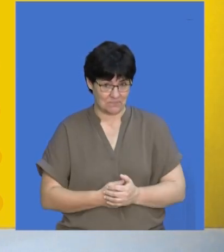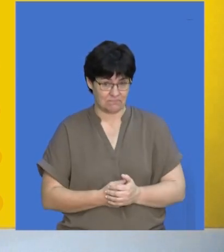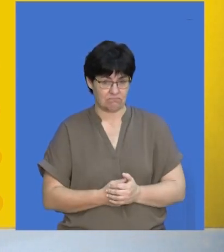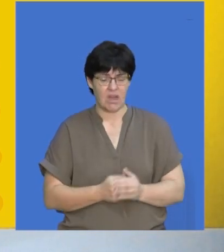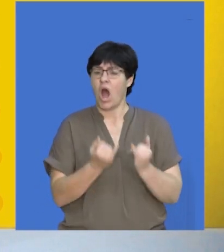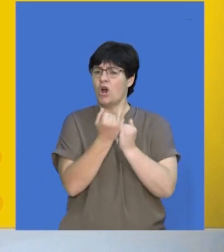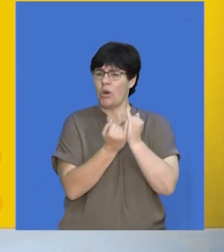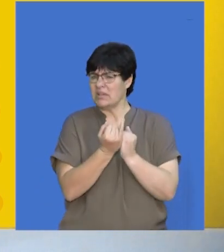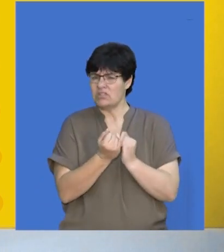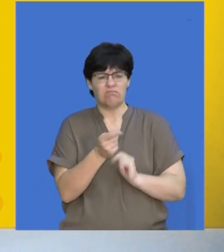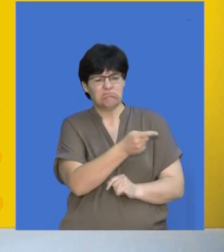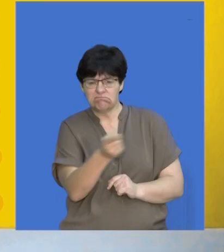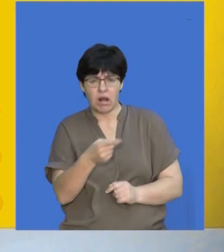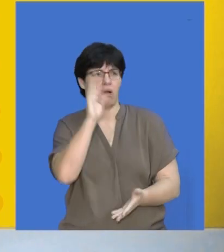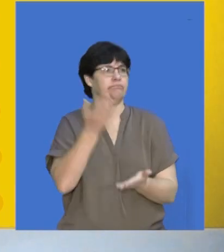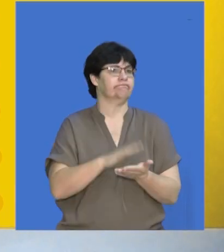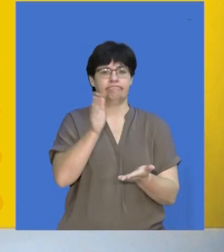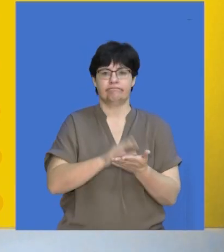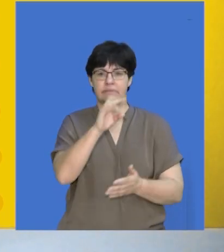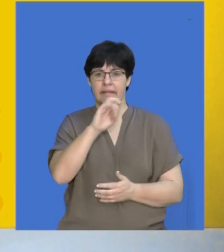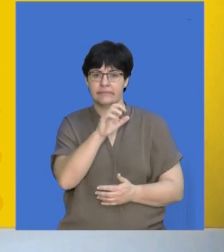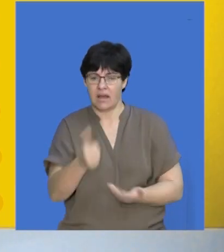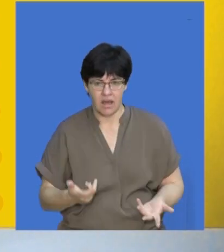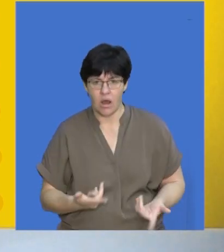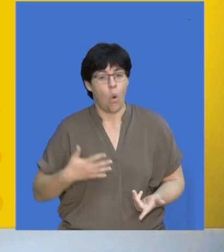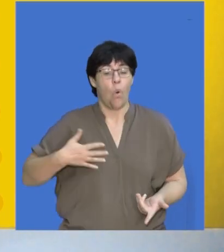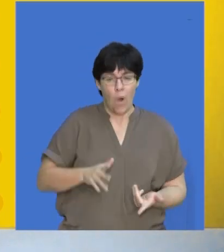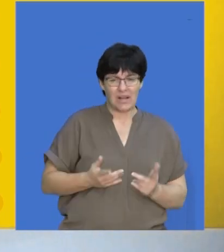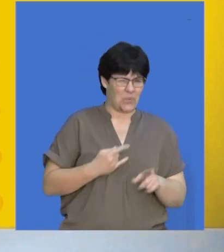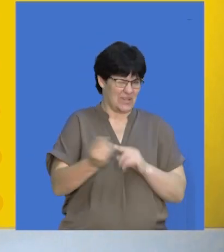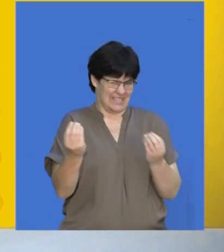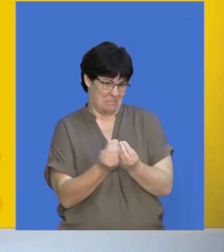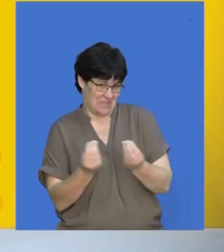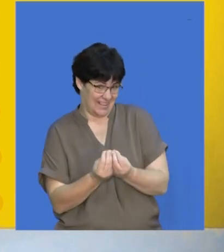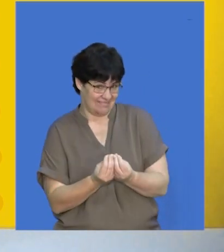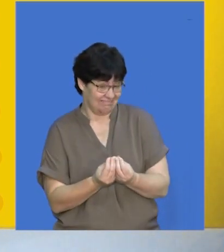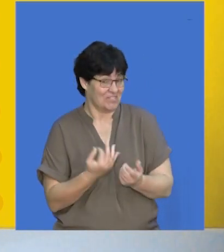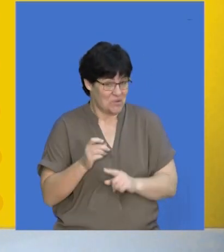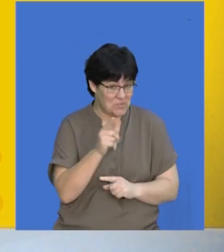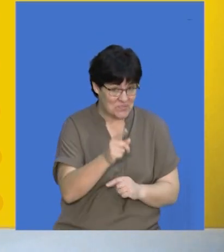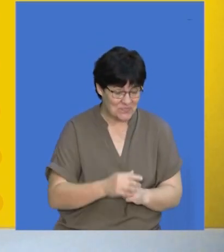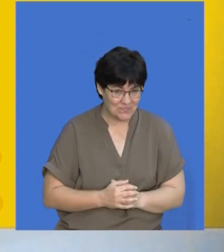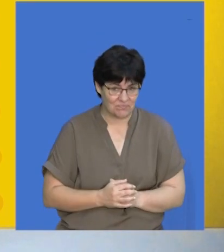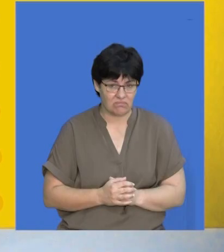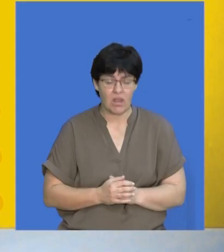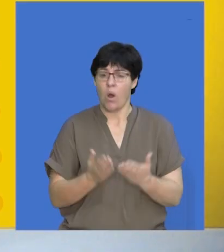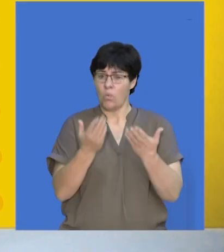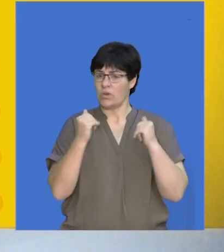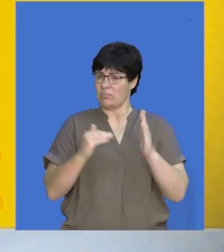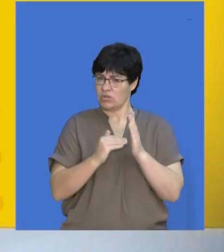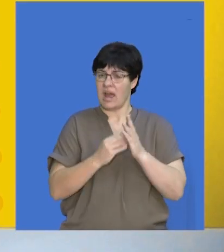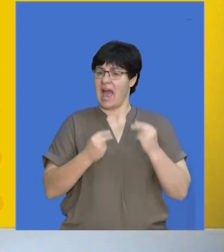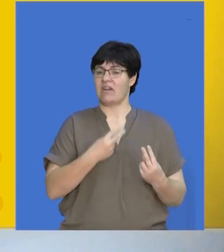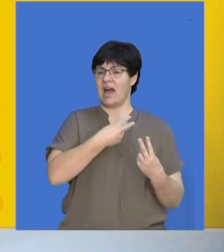next competition is for anyone who's constantly running out of data or you just want to win yourself something. Wazomatrix is bringing you the